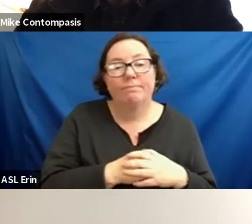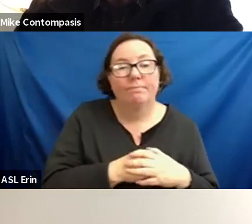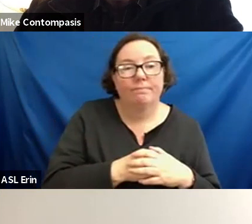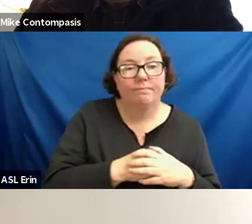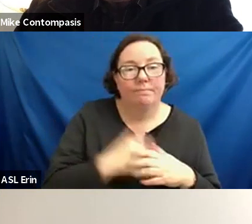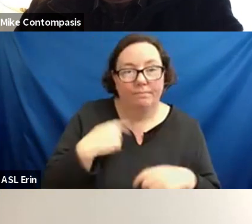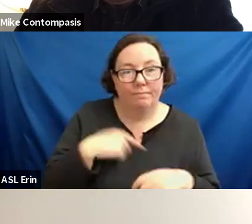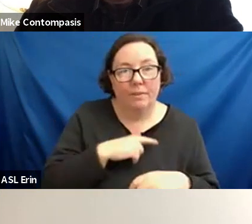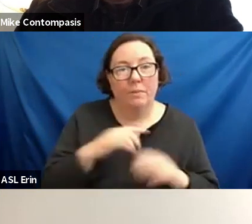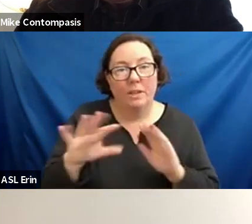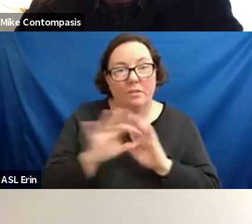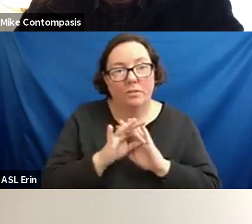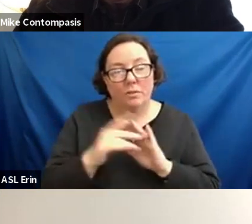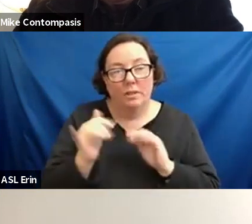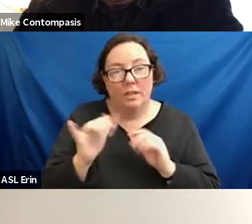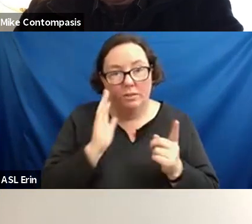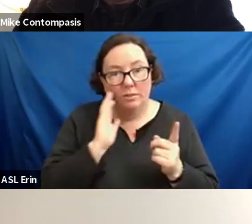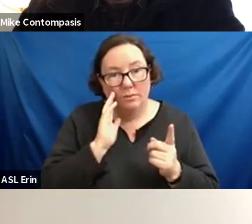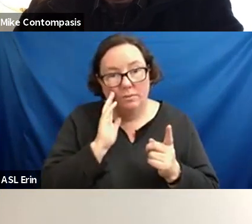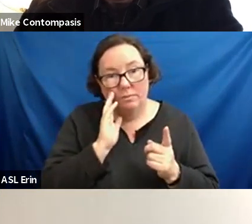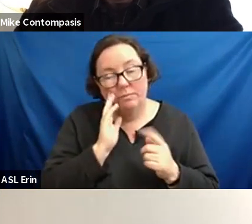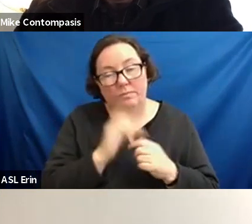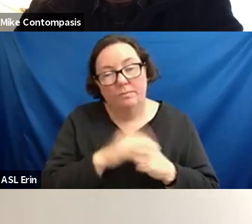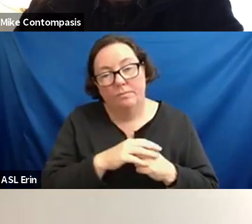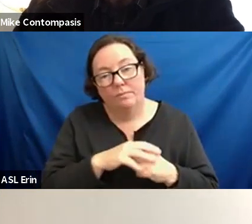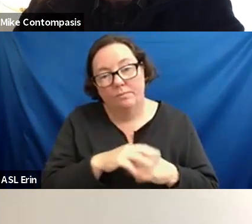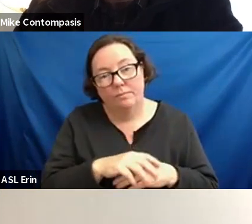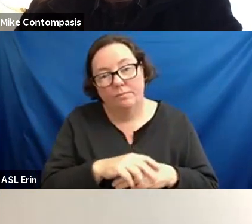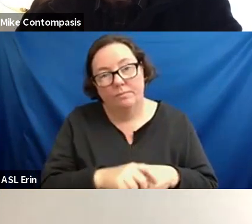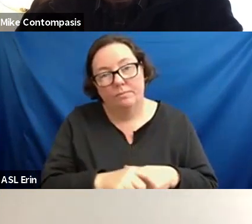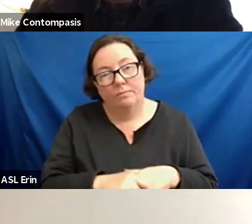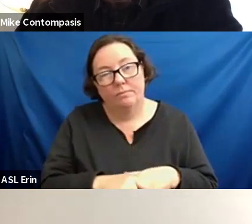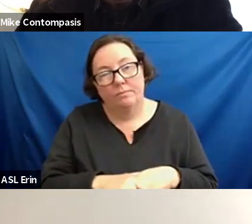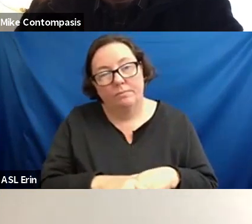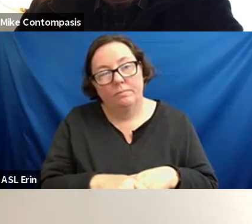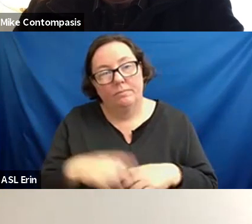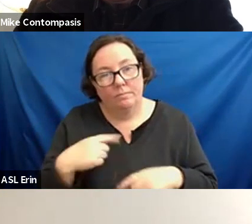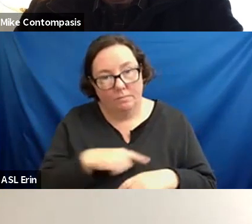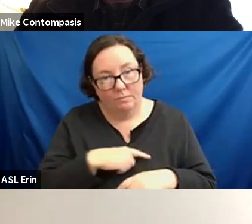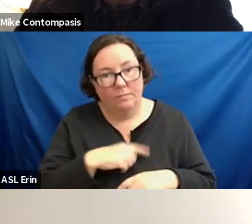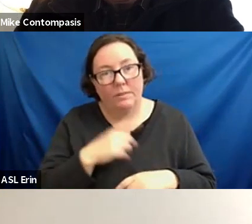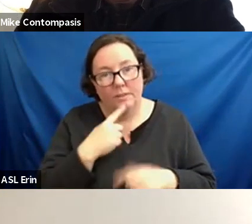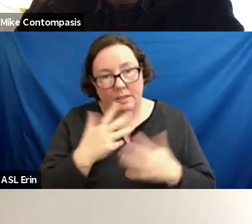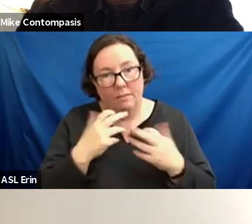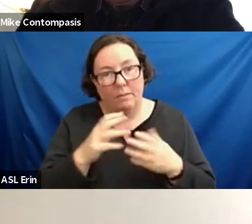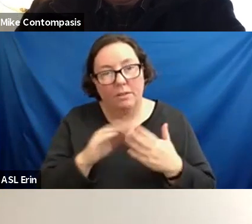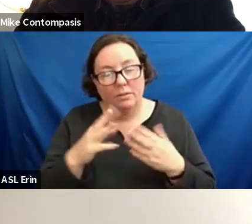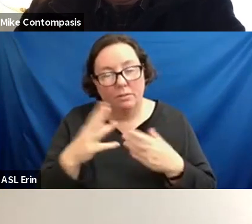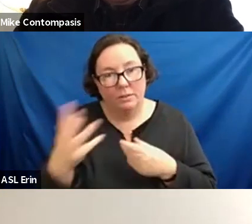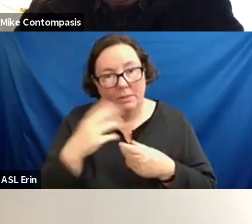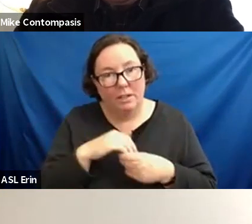We chose, as you probably know, that we wanted students to be included in